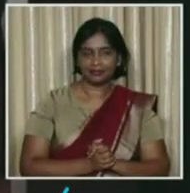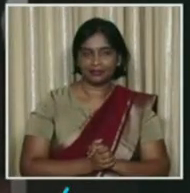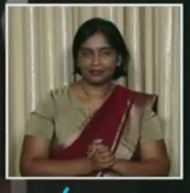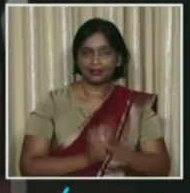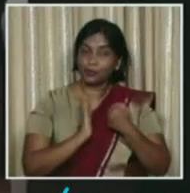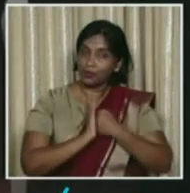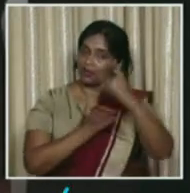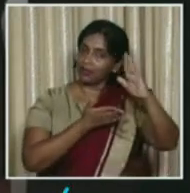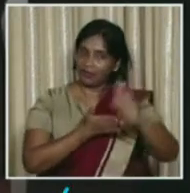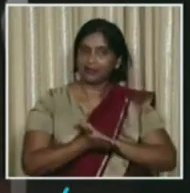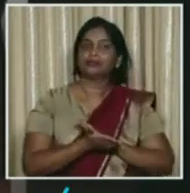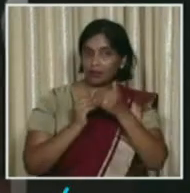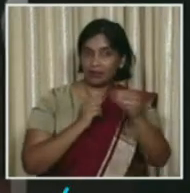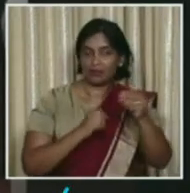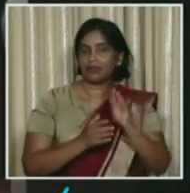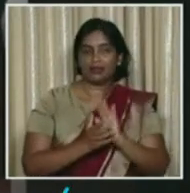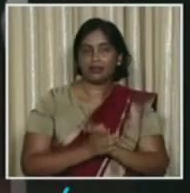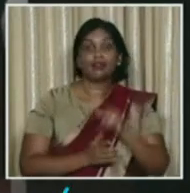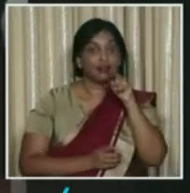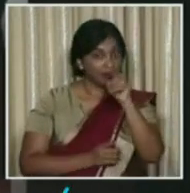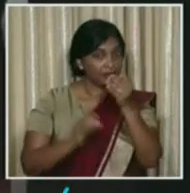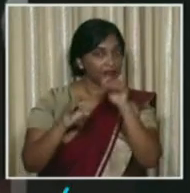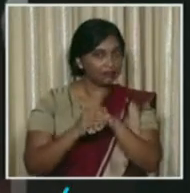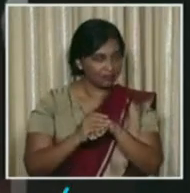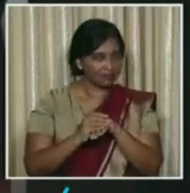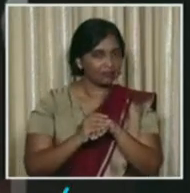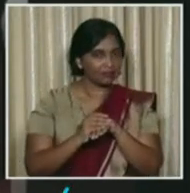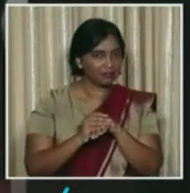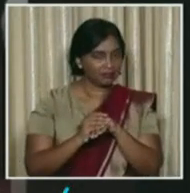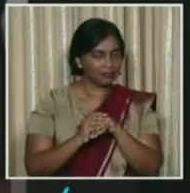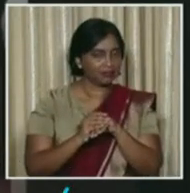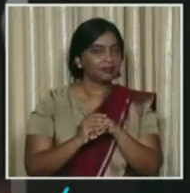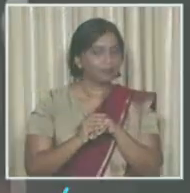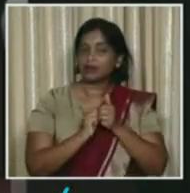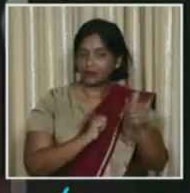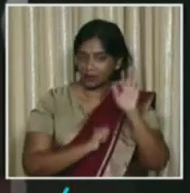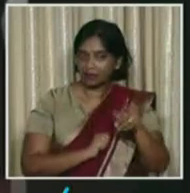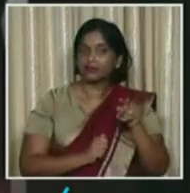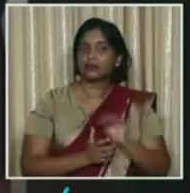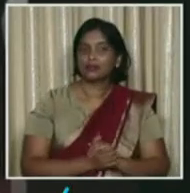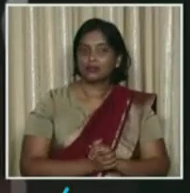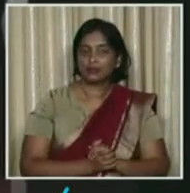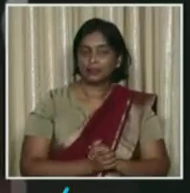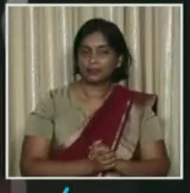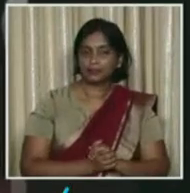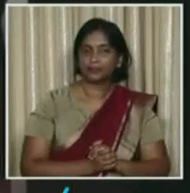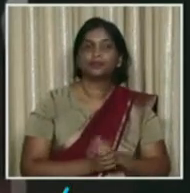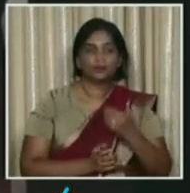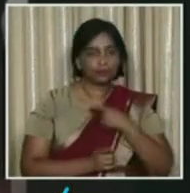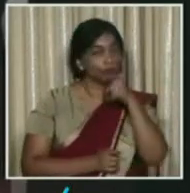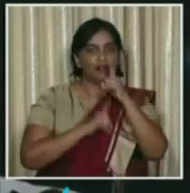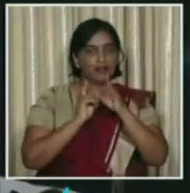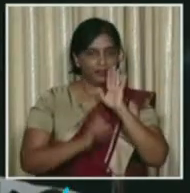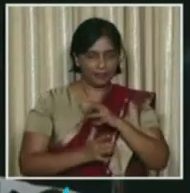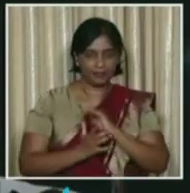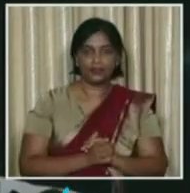presumption. Don't presume things. You just said no, SJB is going to walk with you. Not at all. Never ever walk with people who please have betrayed the country. Please